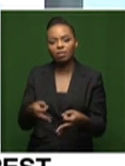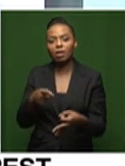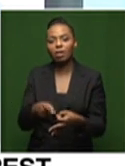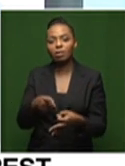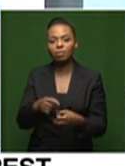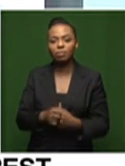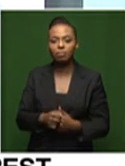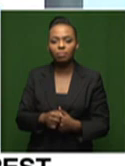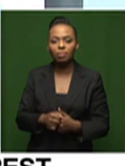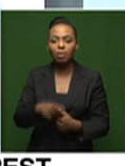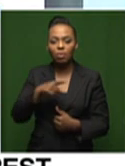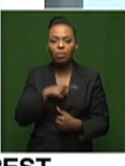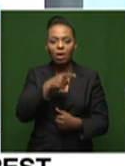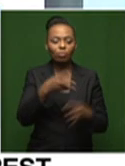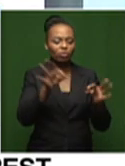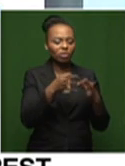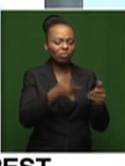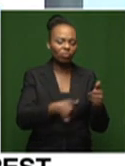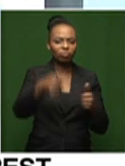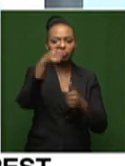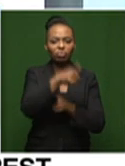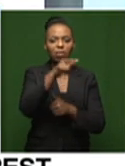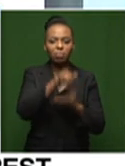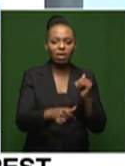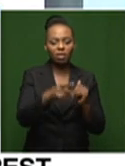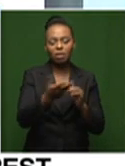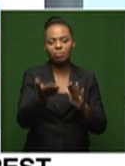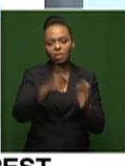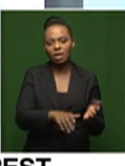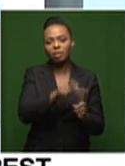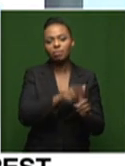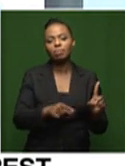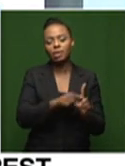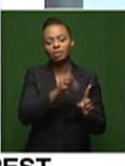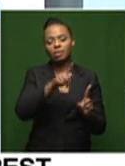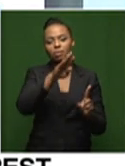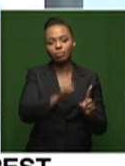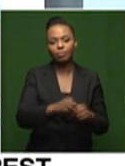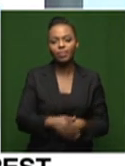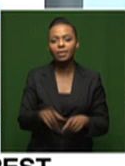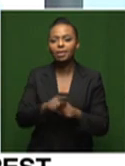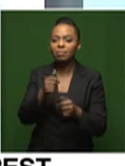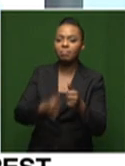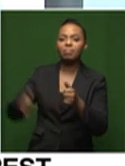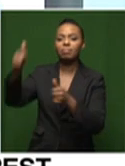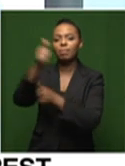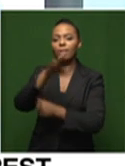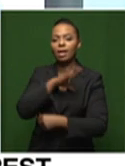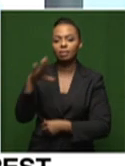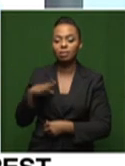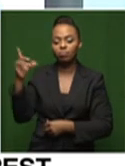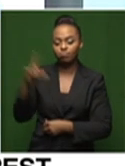icons left us late last month. And of course, from the Executive Council here, I